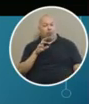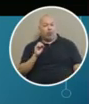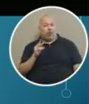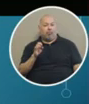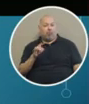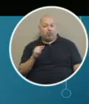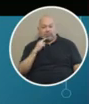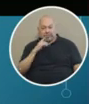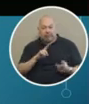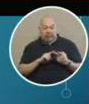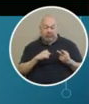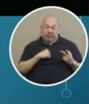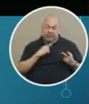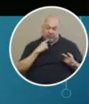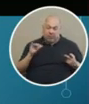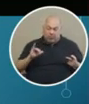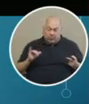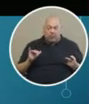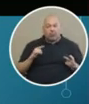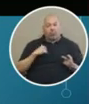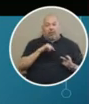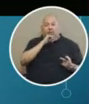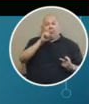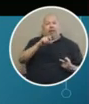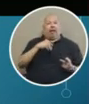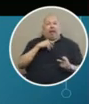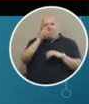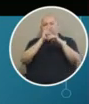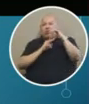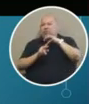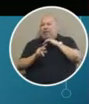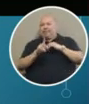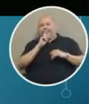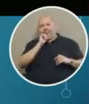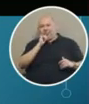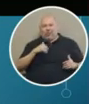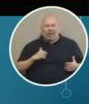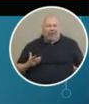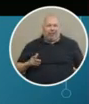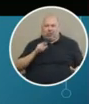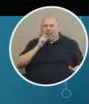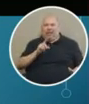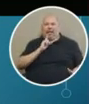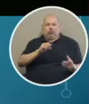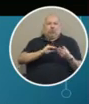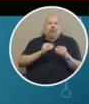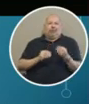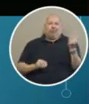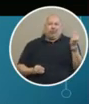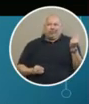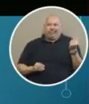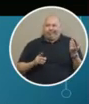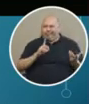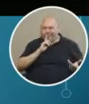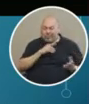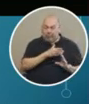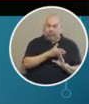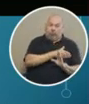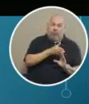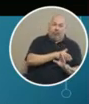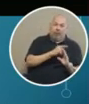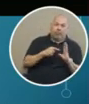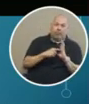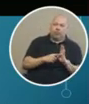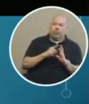out, and as I pointed out, and we don't have projections for this because you don't have actual numbers in the years prior